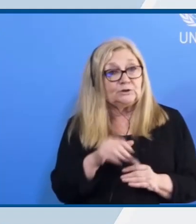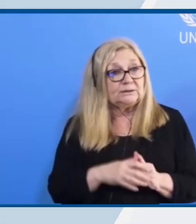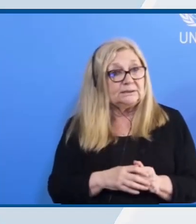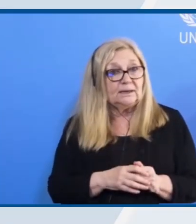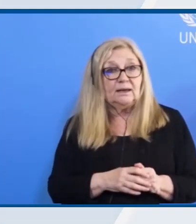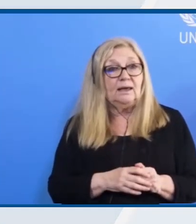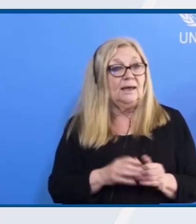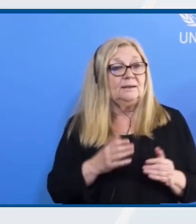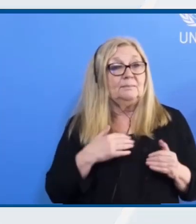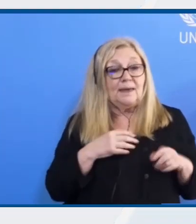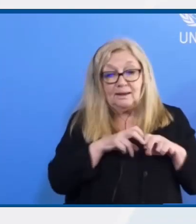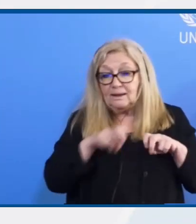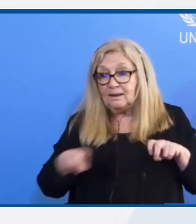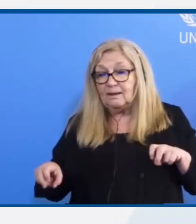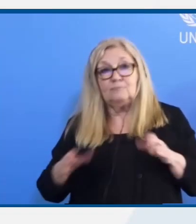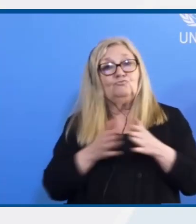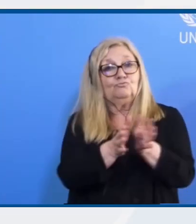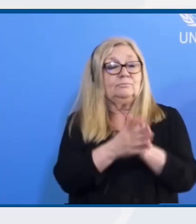interventions by my fellow panelists.